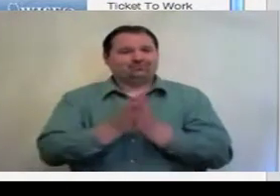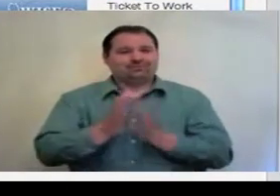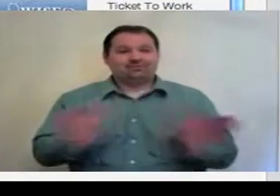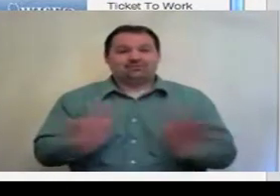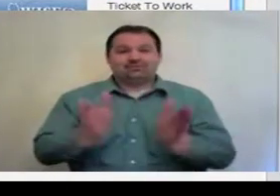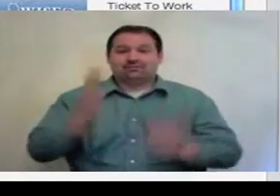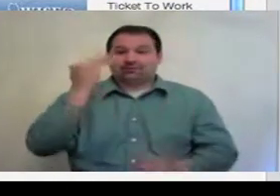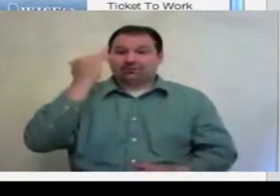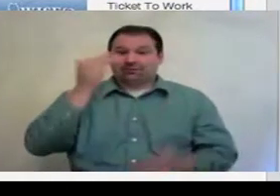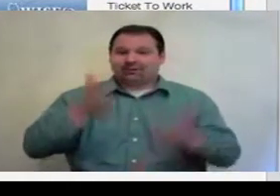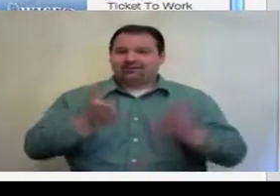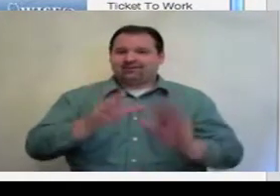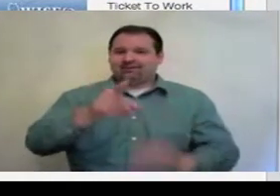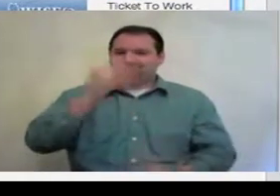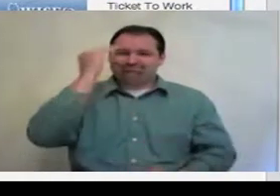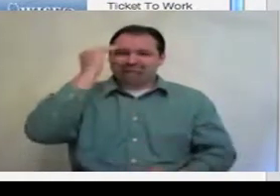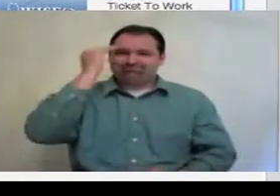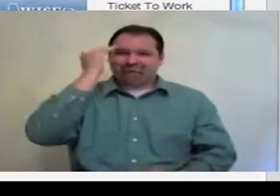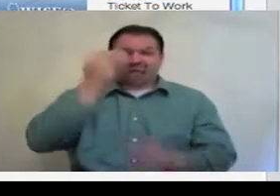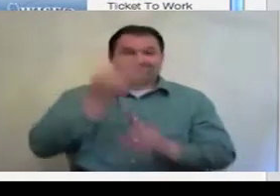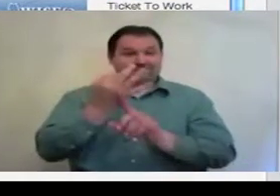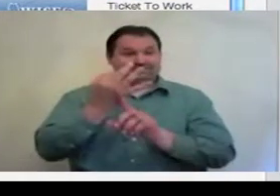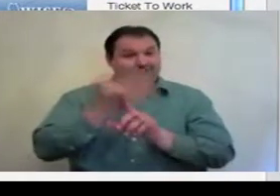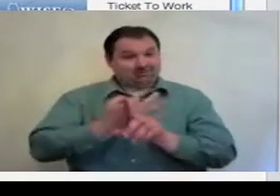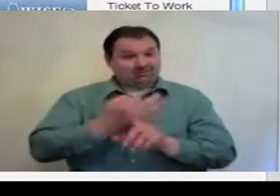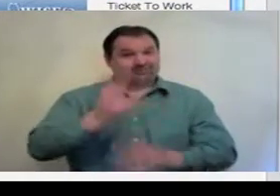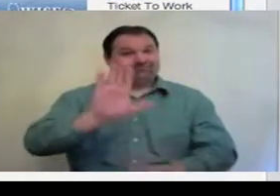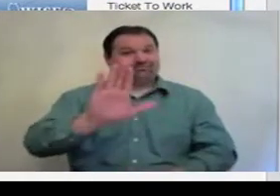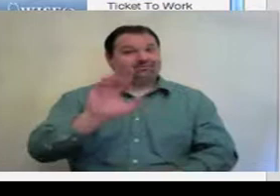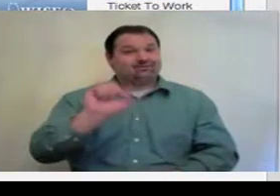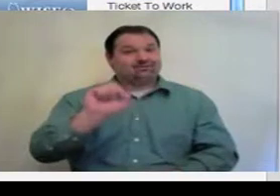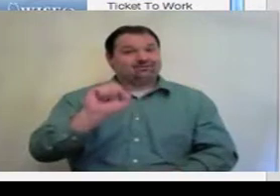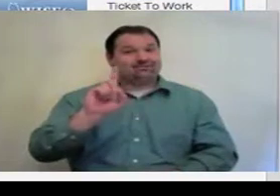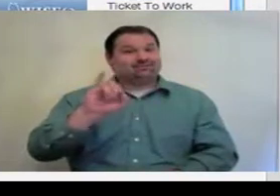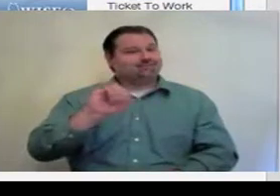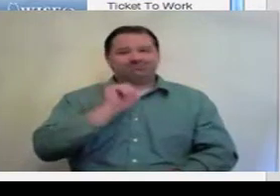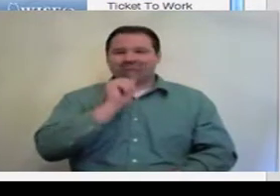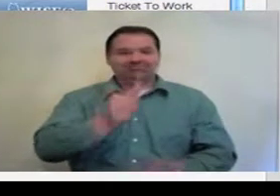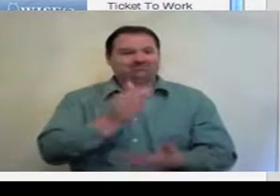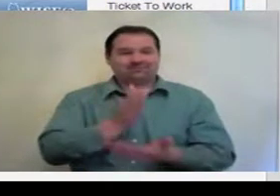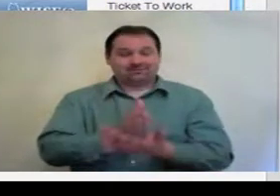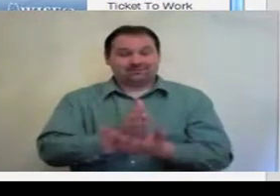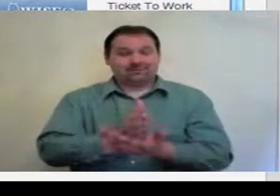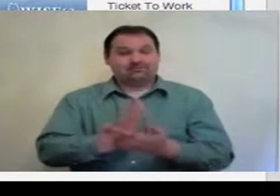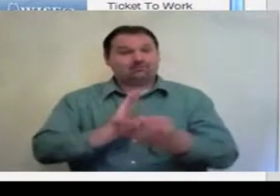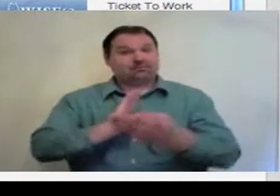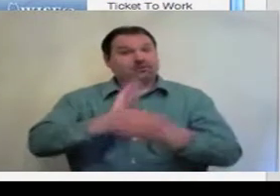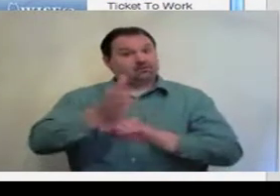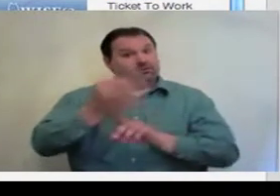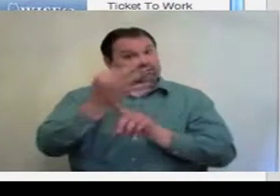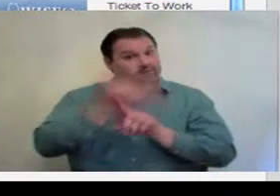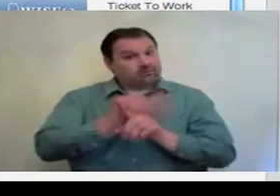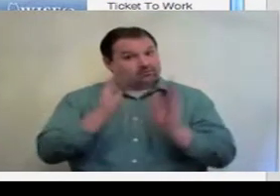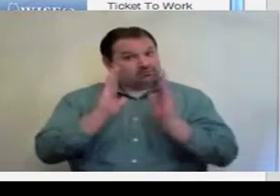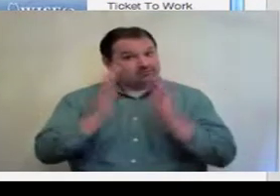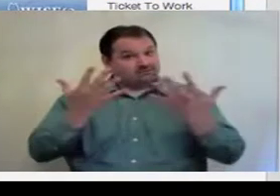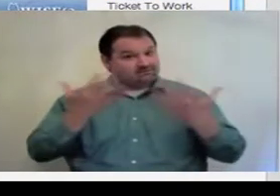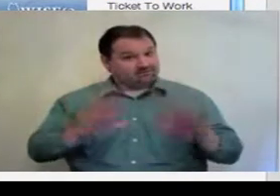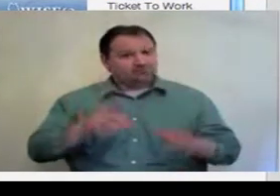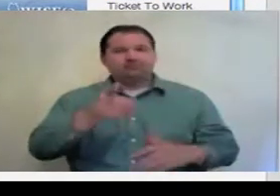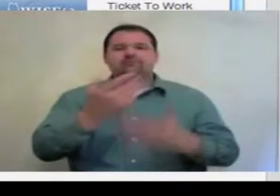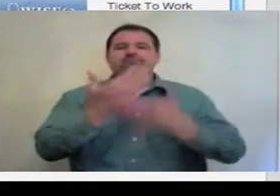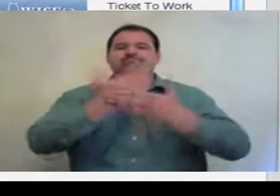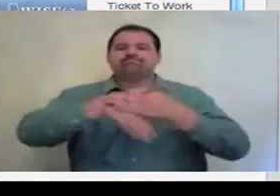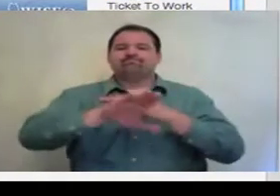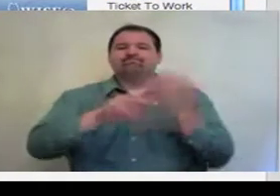allows you that 9 months to know that your SSDI check is not going to stop. After that 9-month trial work period, you go